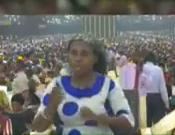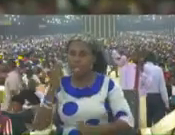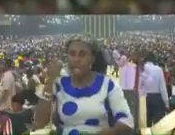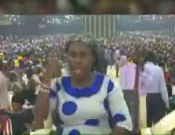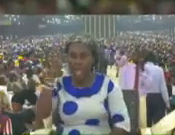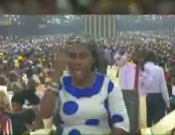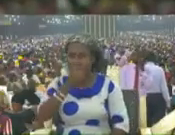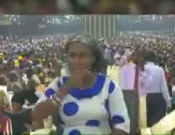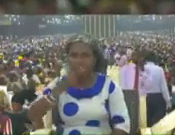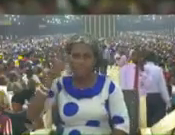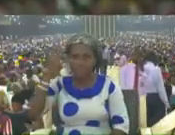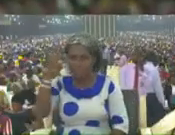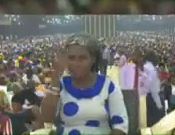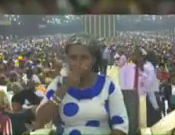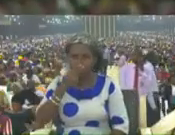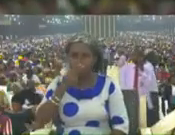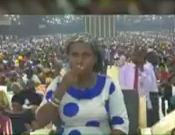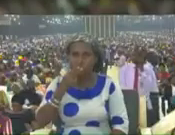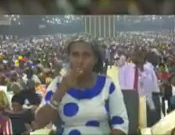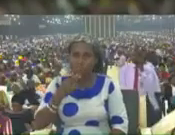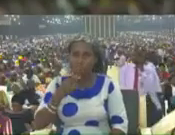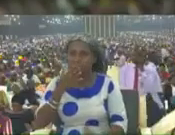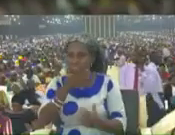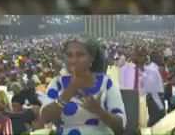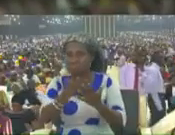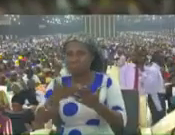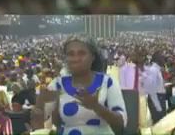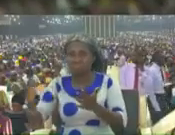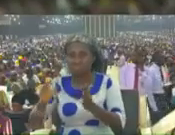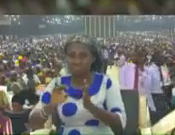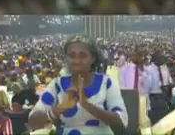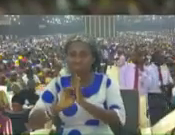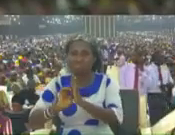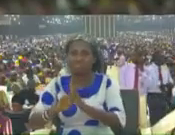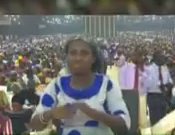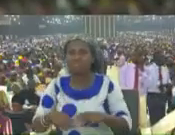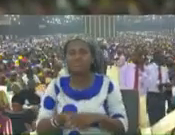handsome, etc., etc.